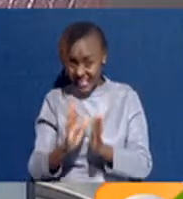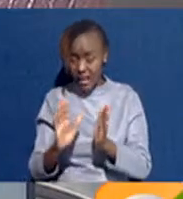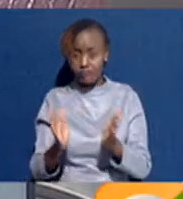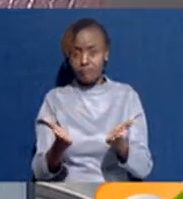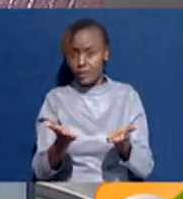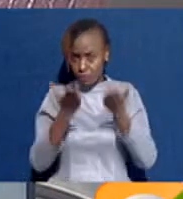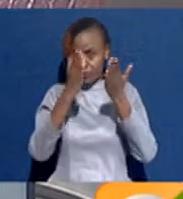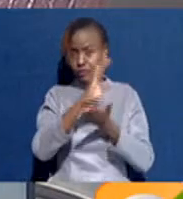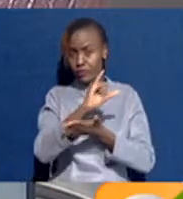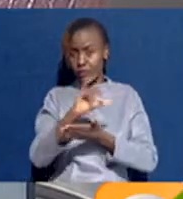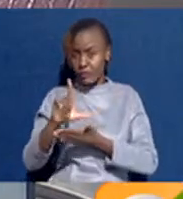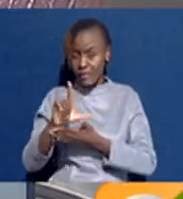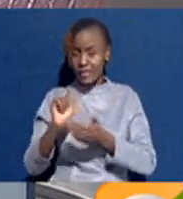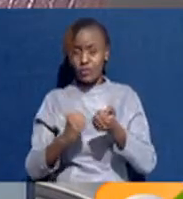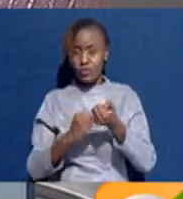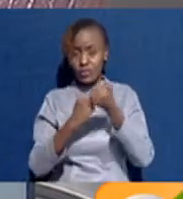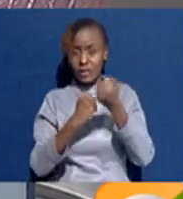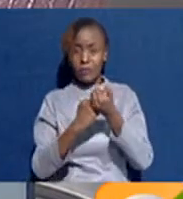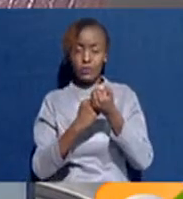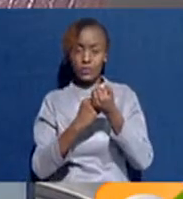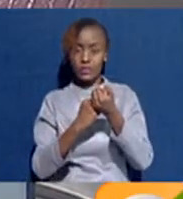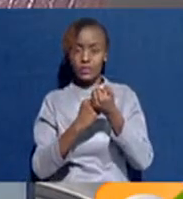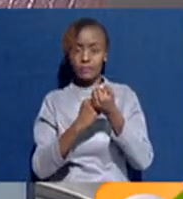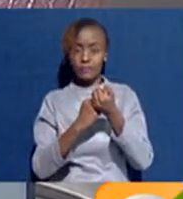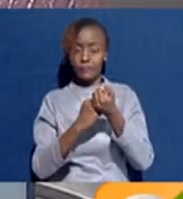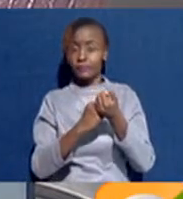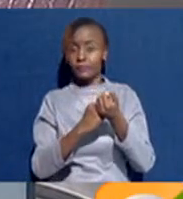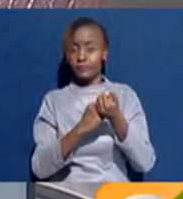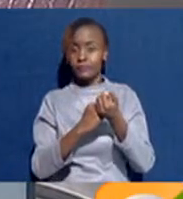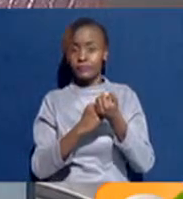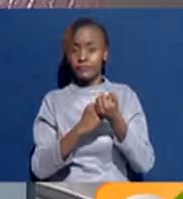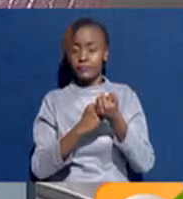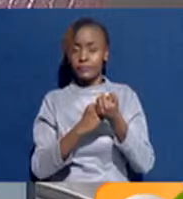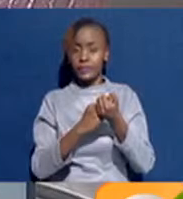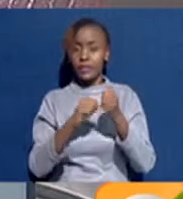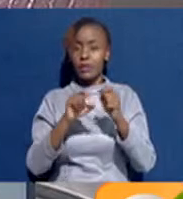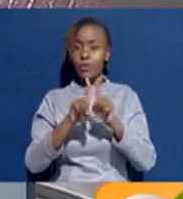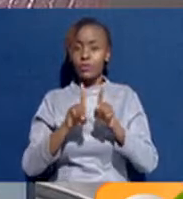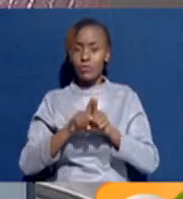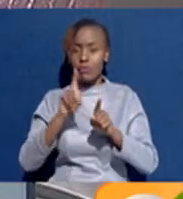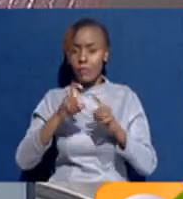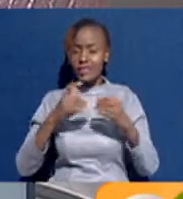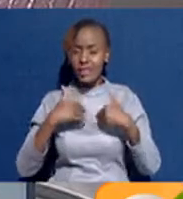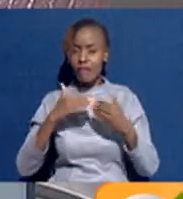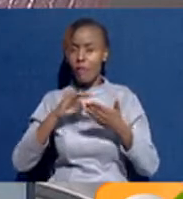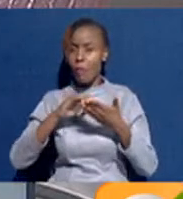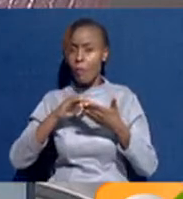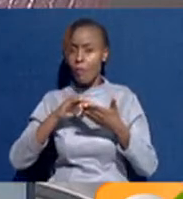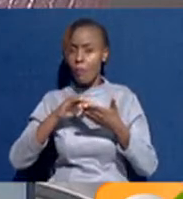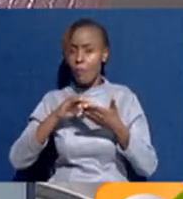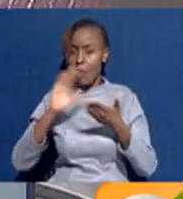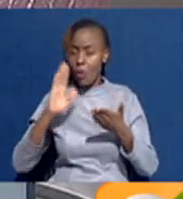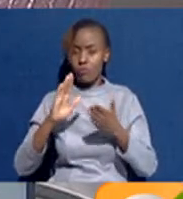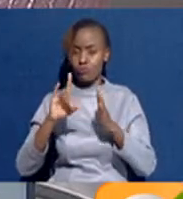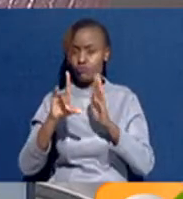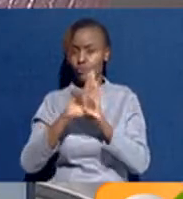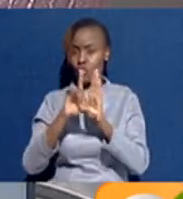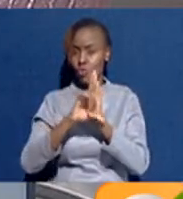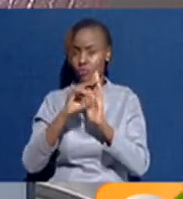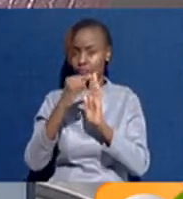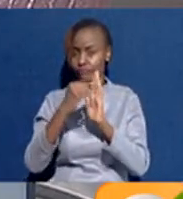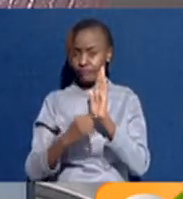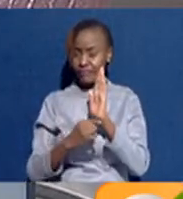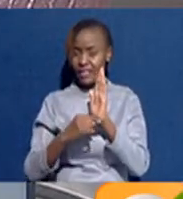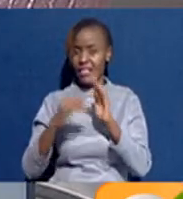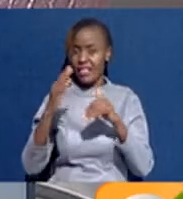a surge in fraud cases in the recent past and therefore requires a more effective regulatory framework than the current